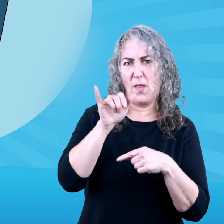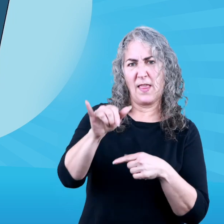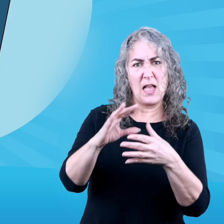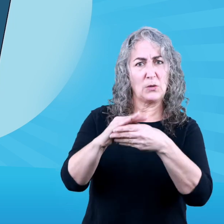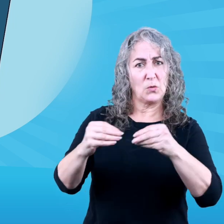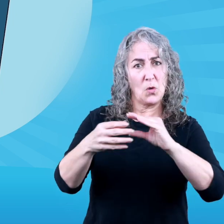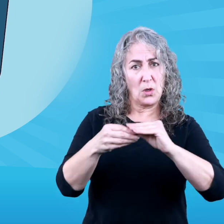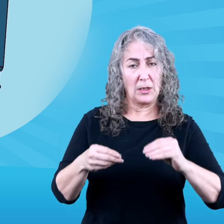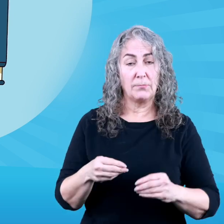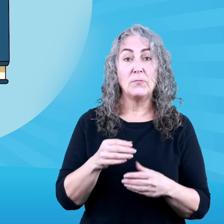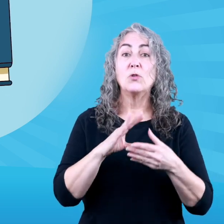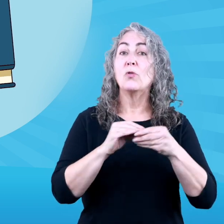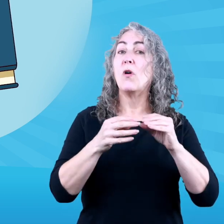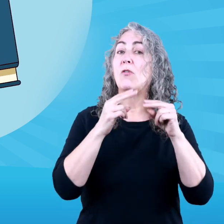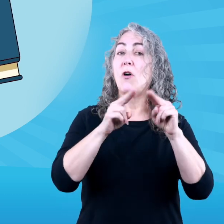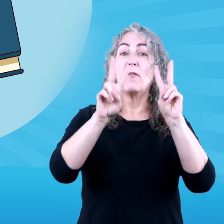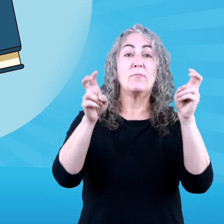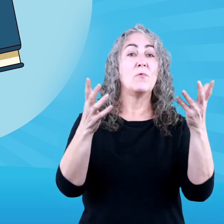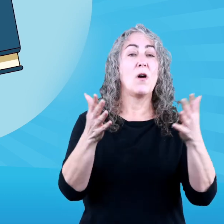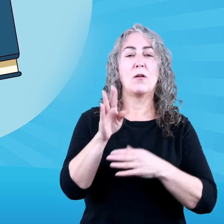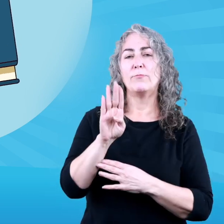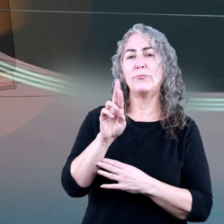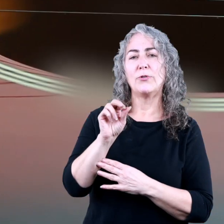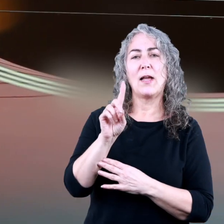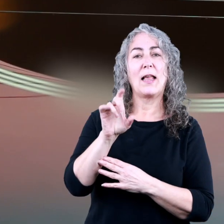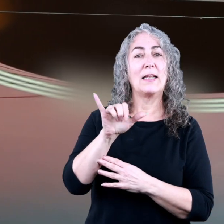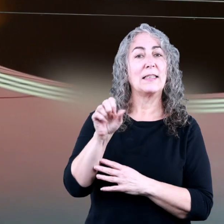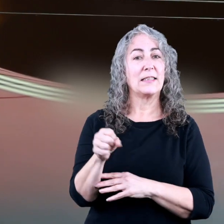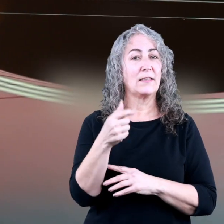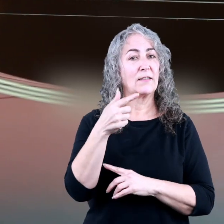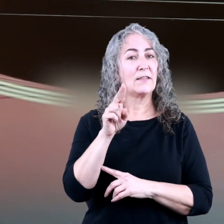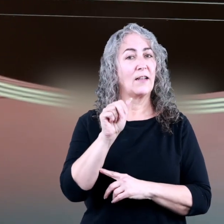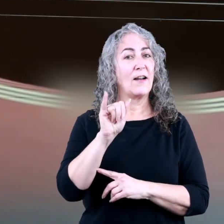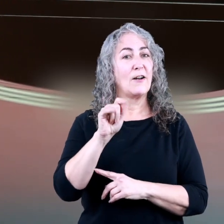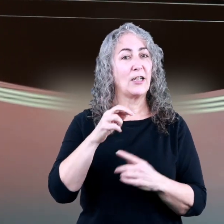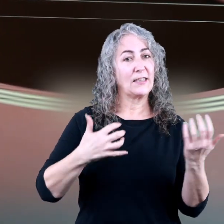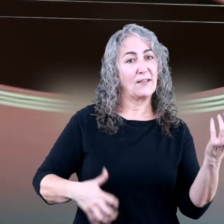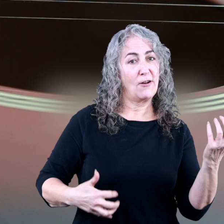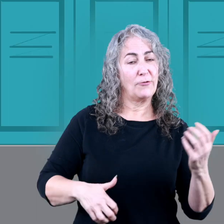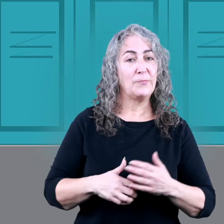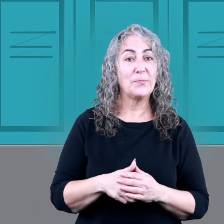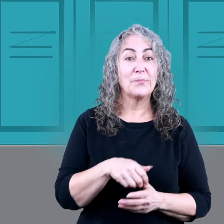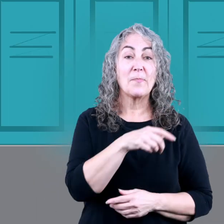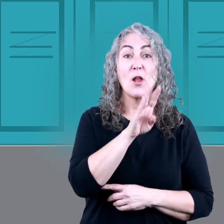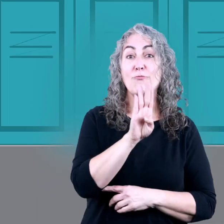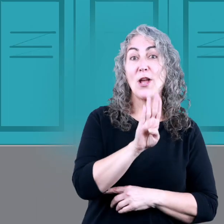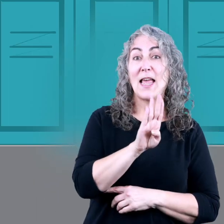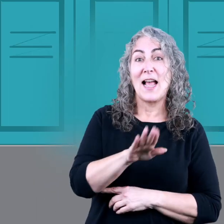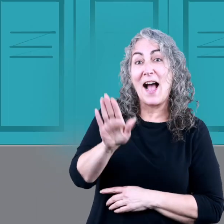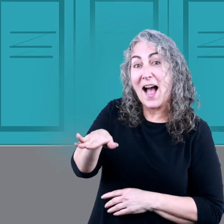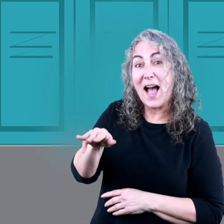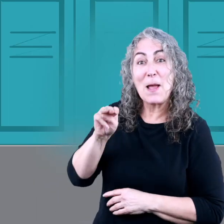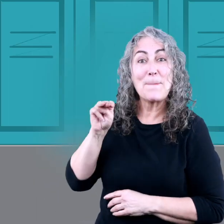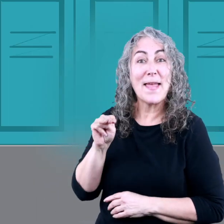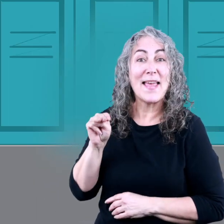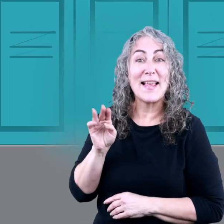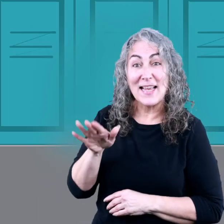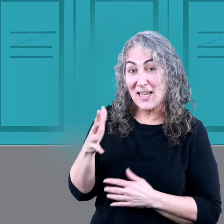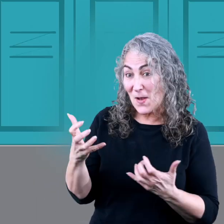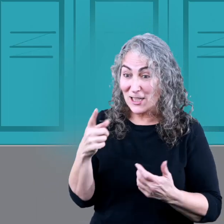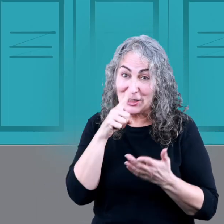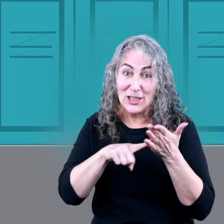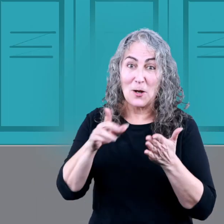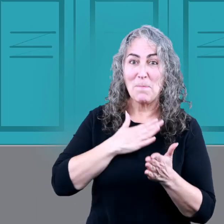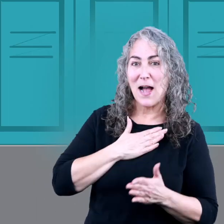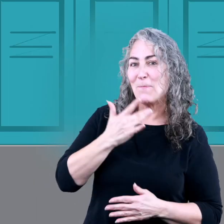a story. The story is called Bradley's Guitar. "Hey, Mandy, want to come home with me